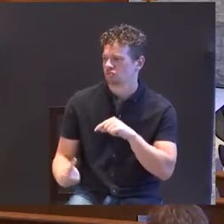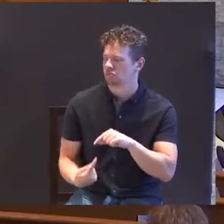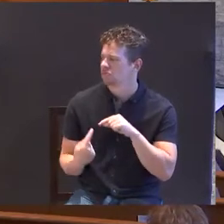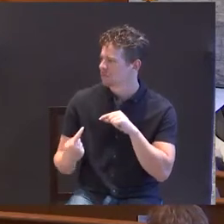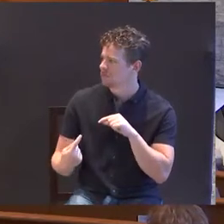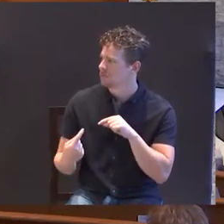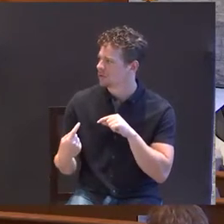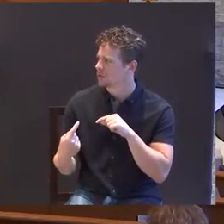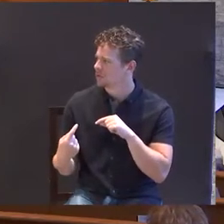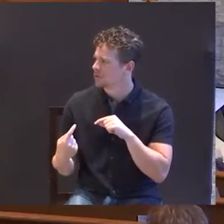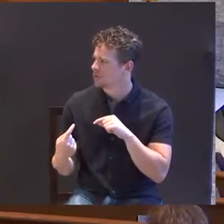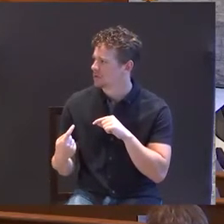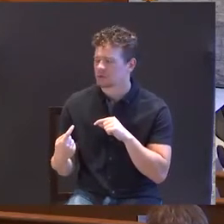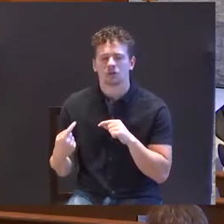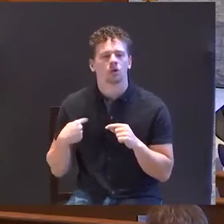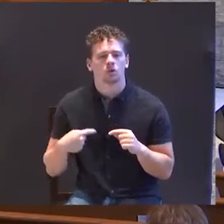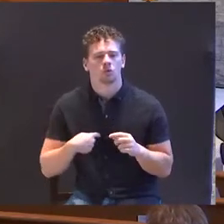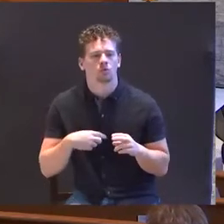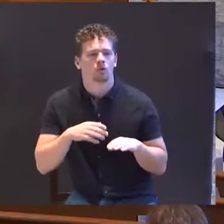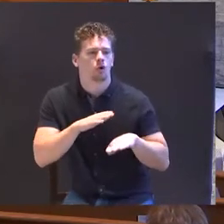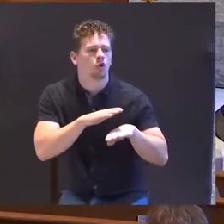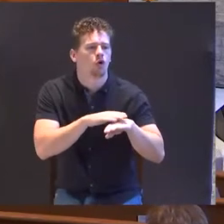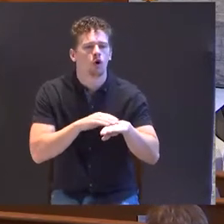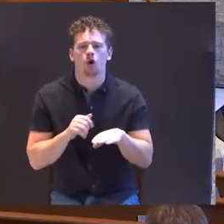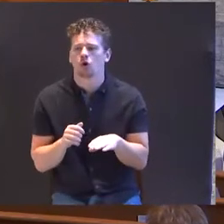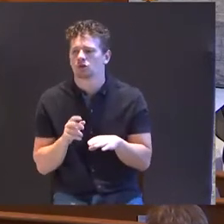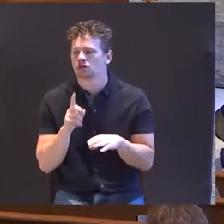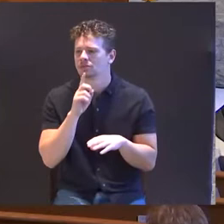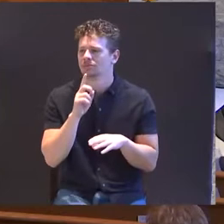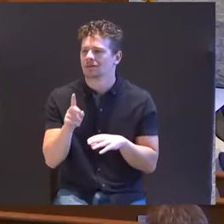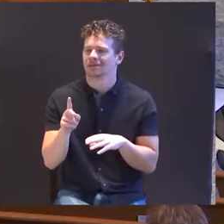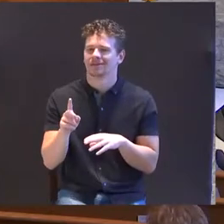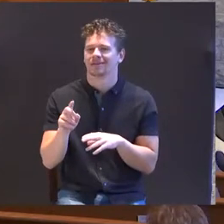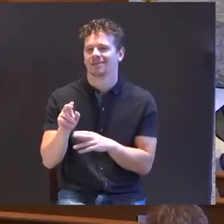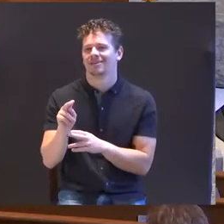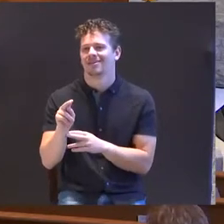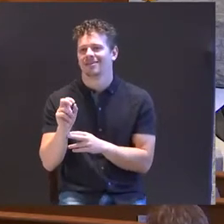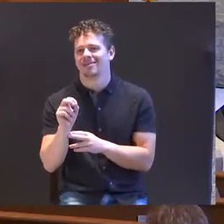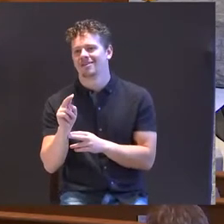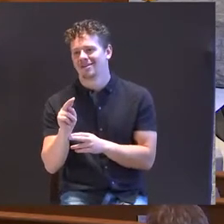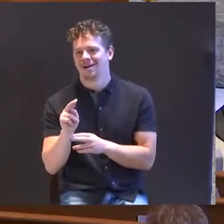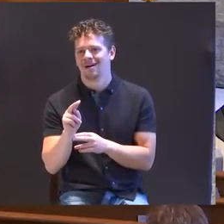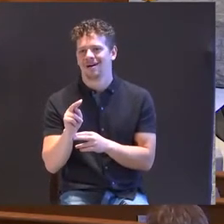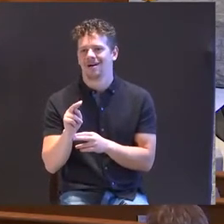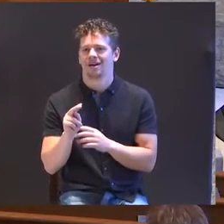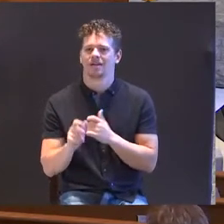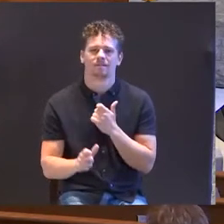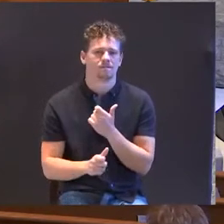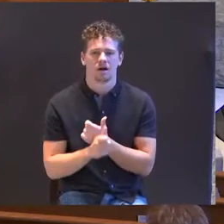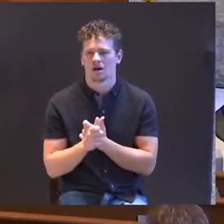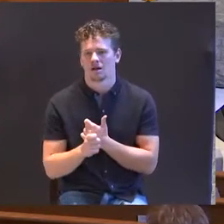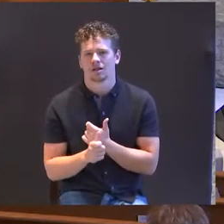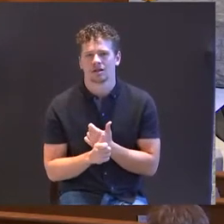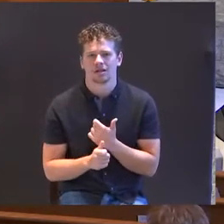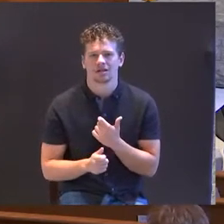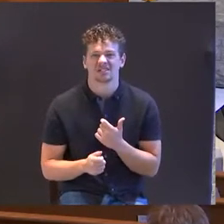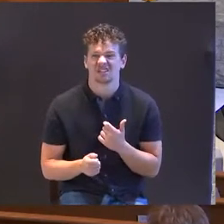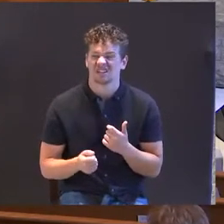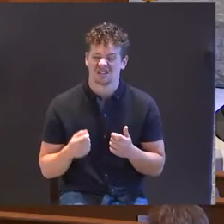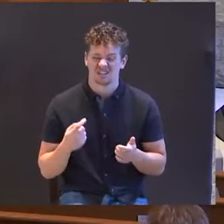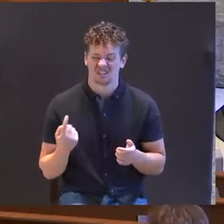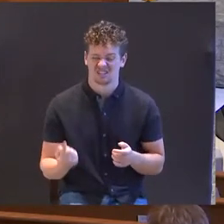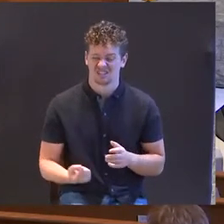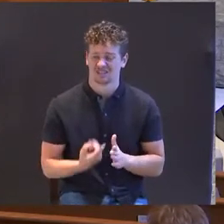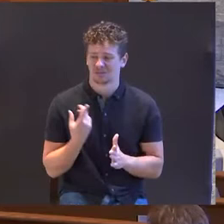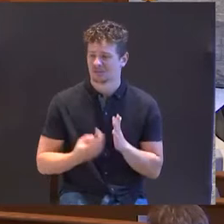of non-violent. And sometimes that clenching in that chest that wants things to change for me, I